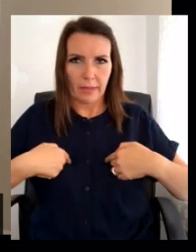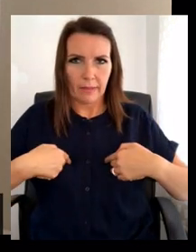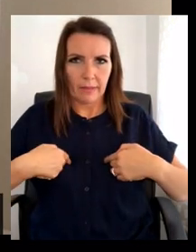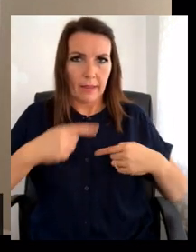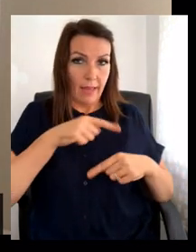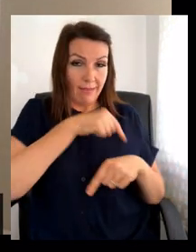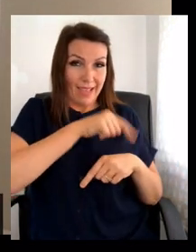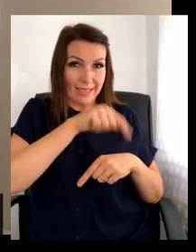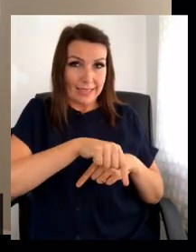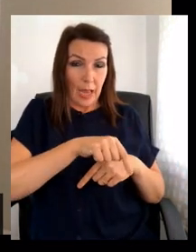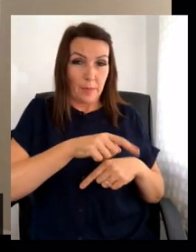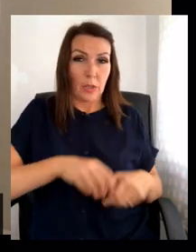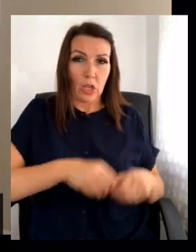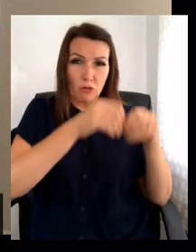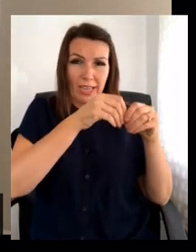residency with